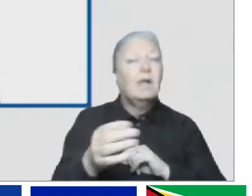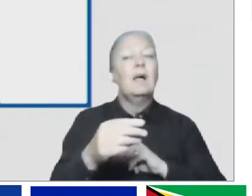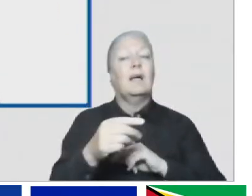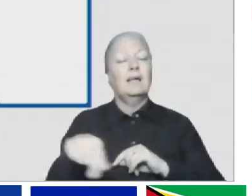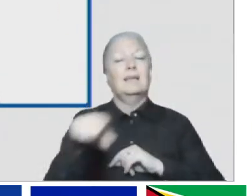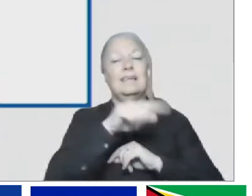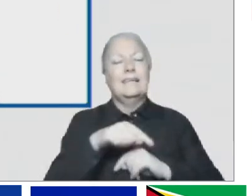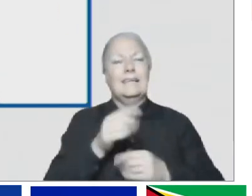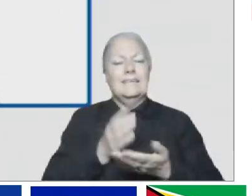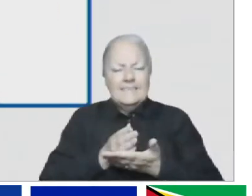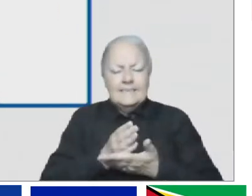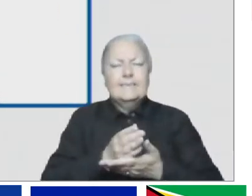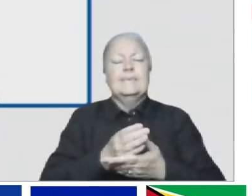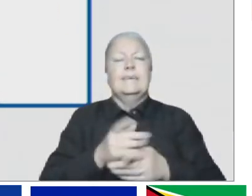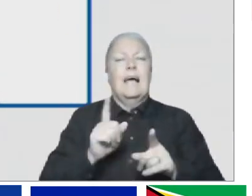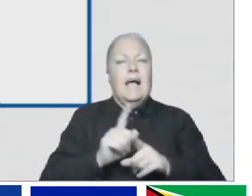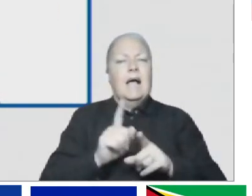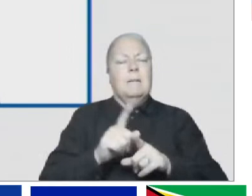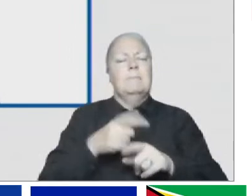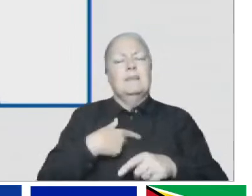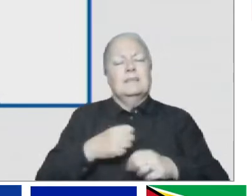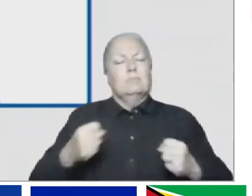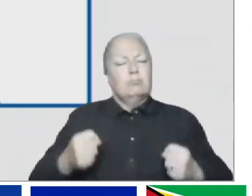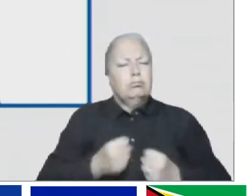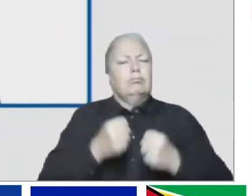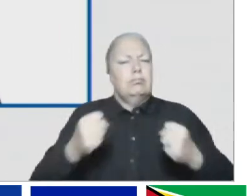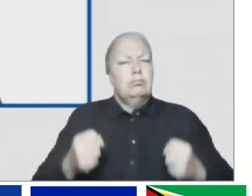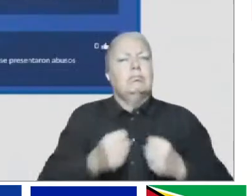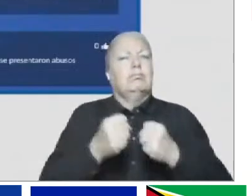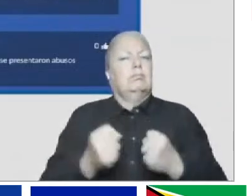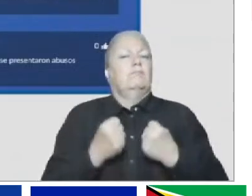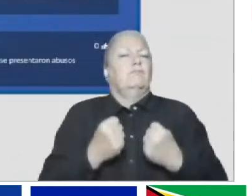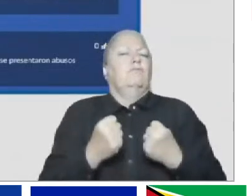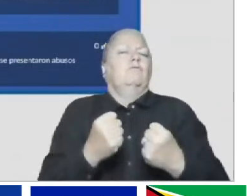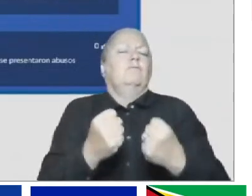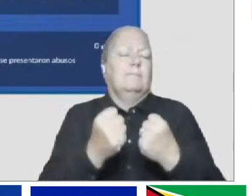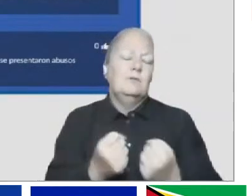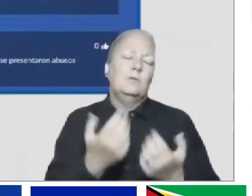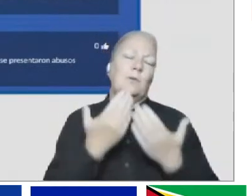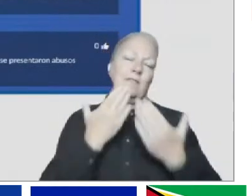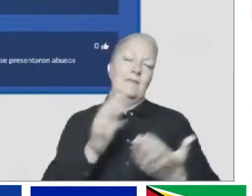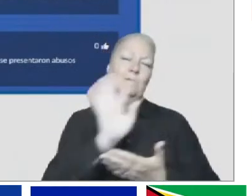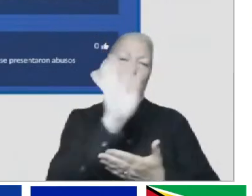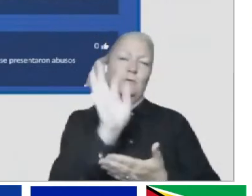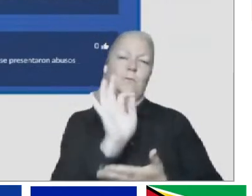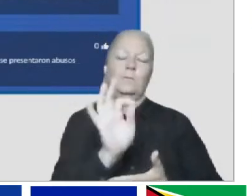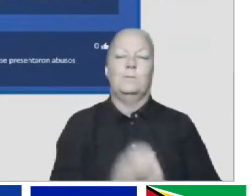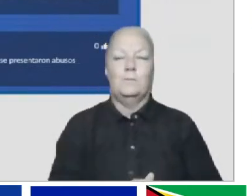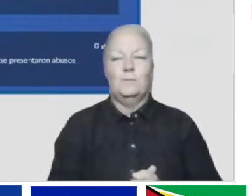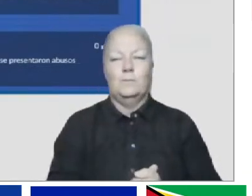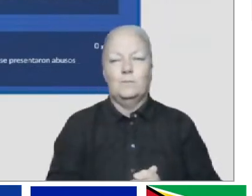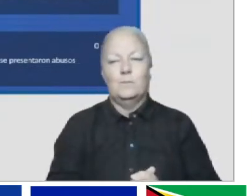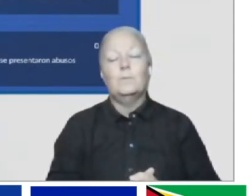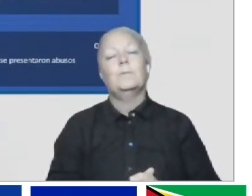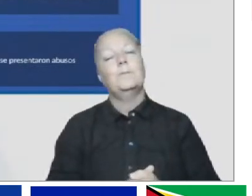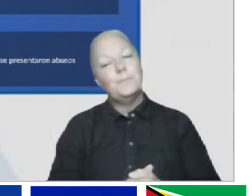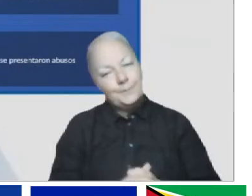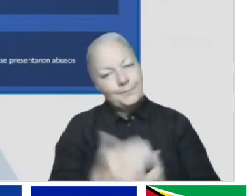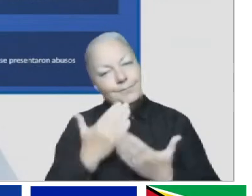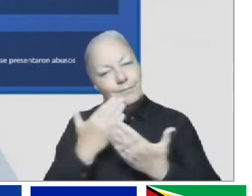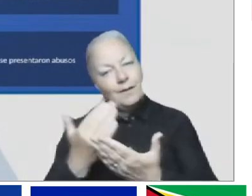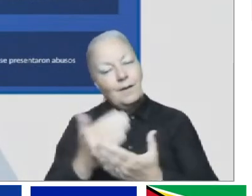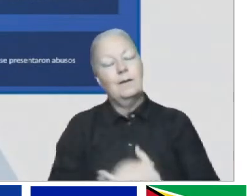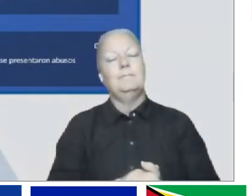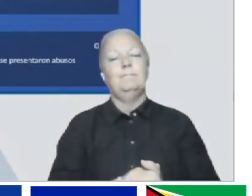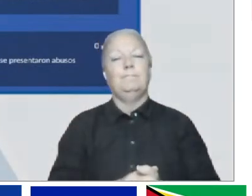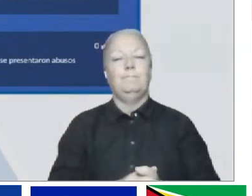management apparatus in the country. Thank you for the question. Thank you, Doctor. In order to give the due